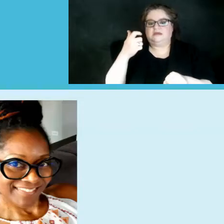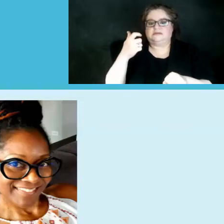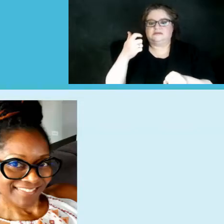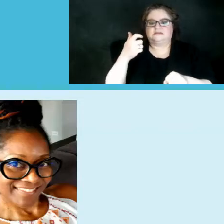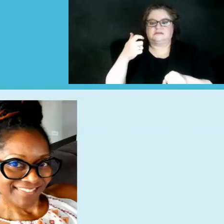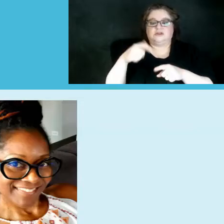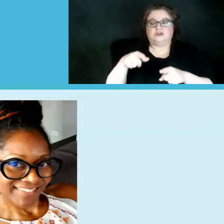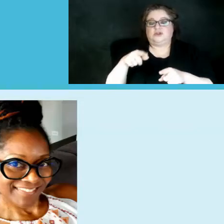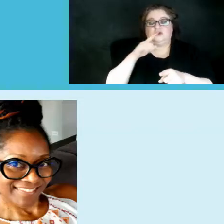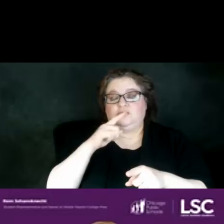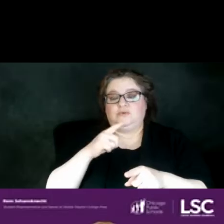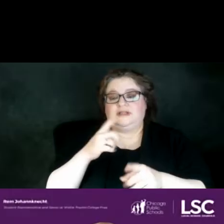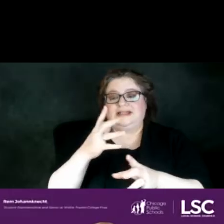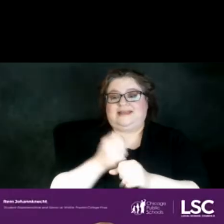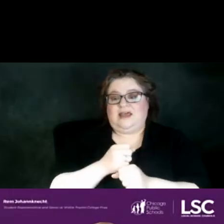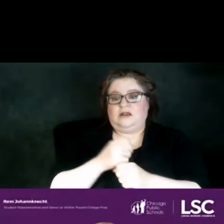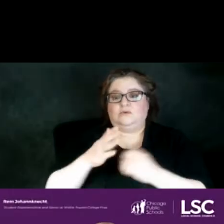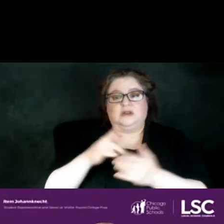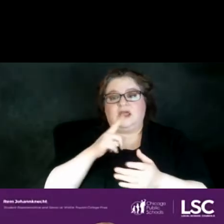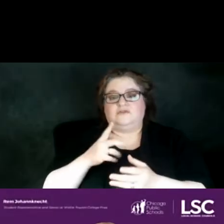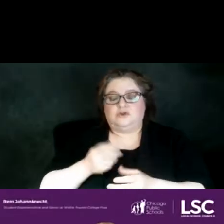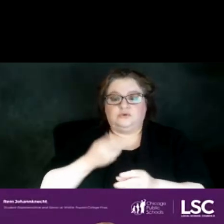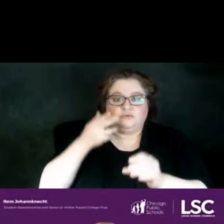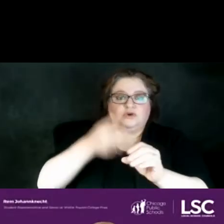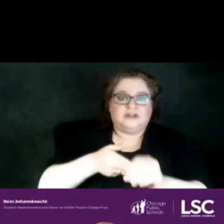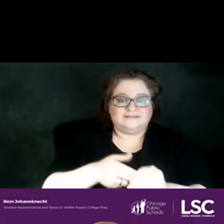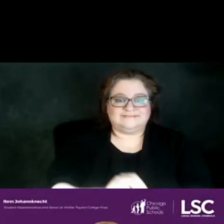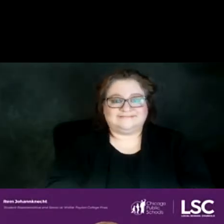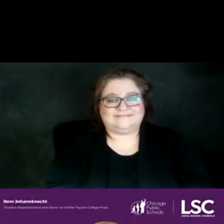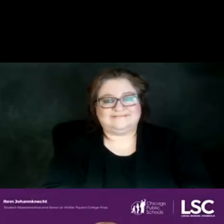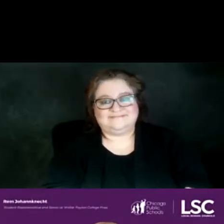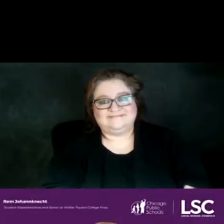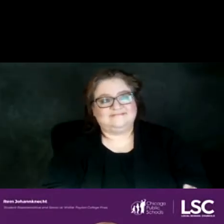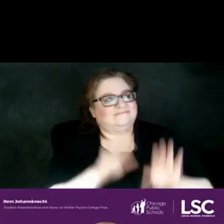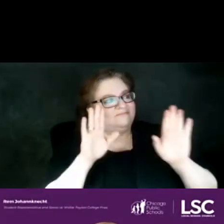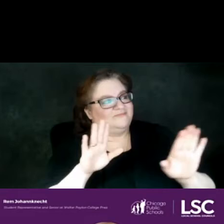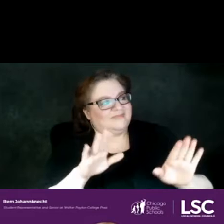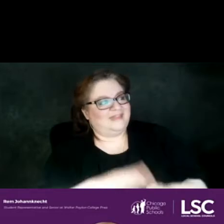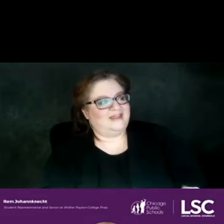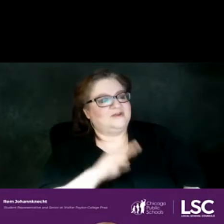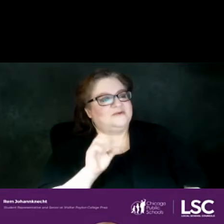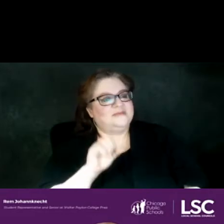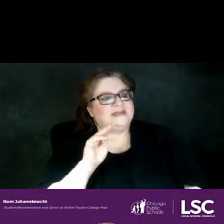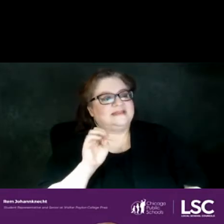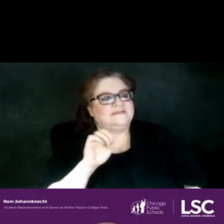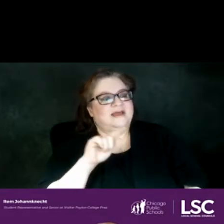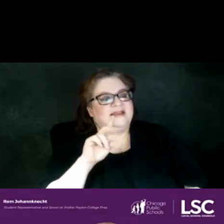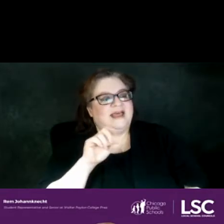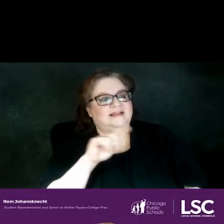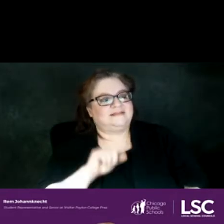get out of it what you put into it. Awesome. Thank you. Ms. Mendez.